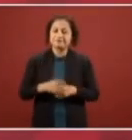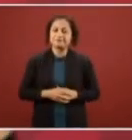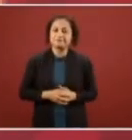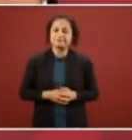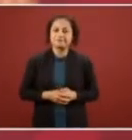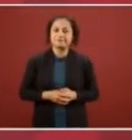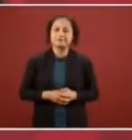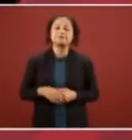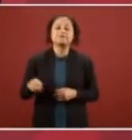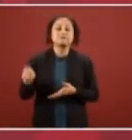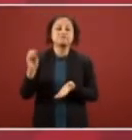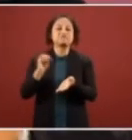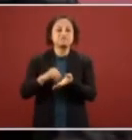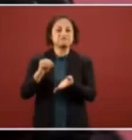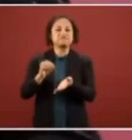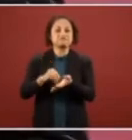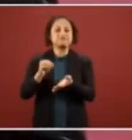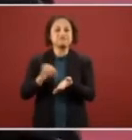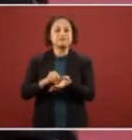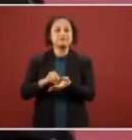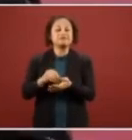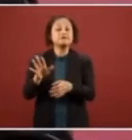Y sus reacciones